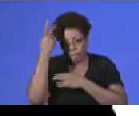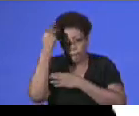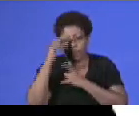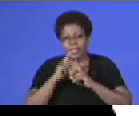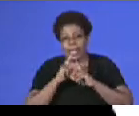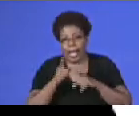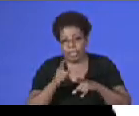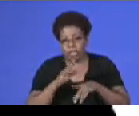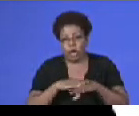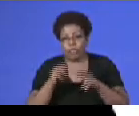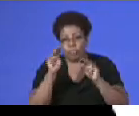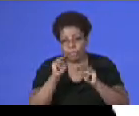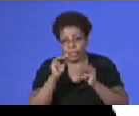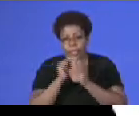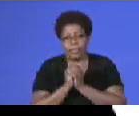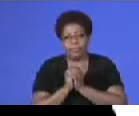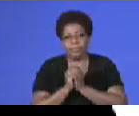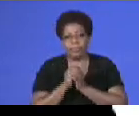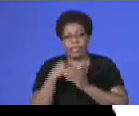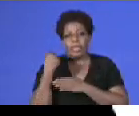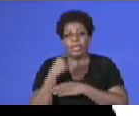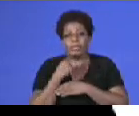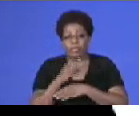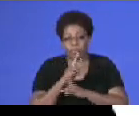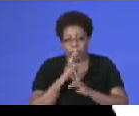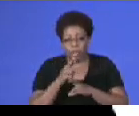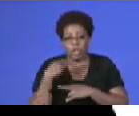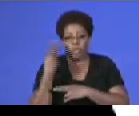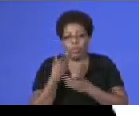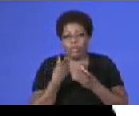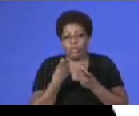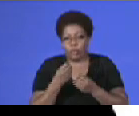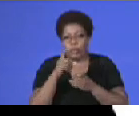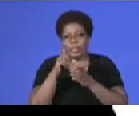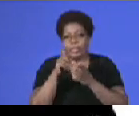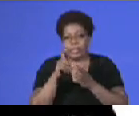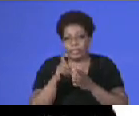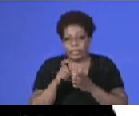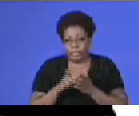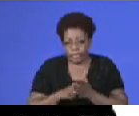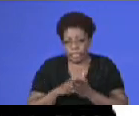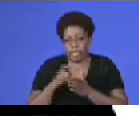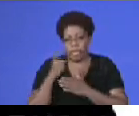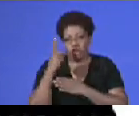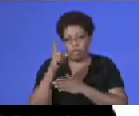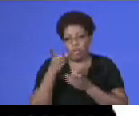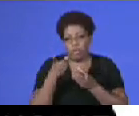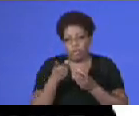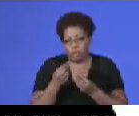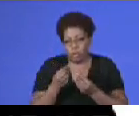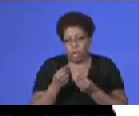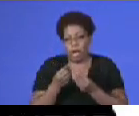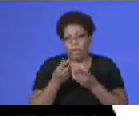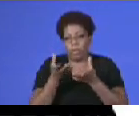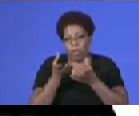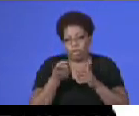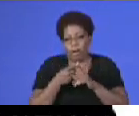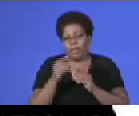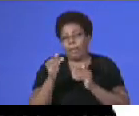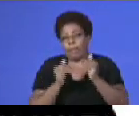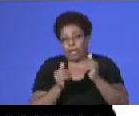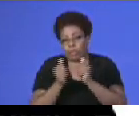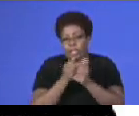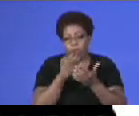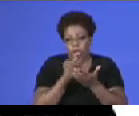team on Wednesday. We would do whatever is necessary to ensure the safety of payments, but at the same time, we must strike a balance between our